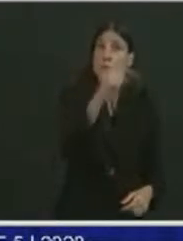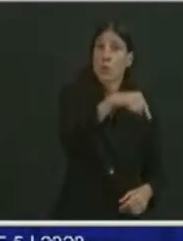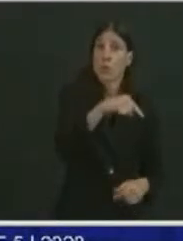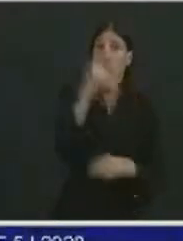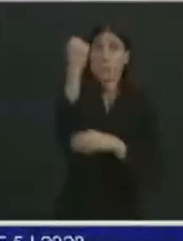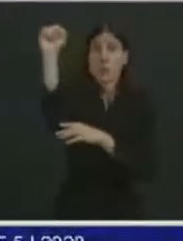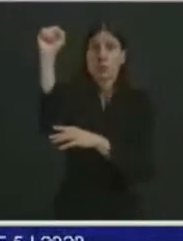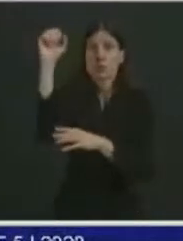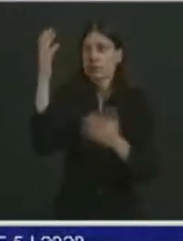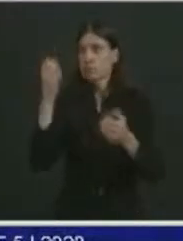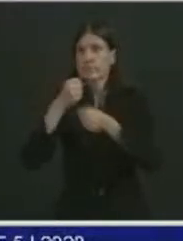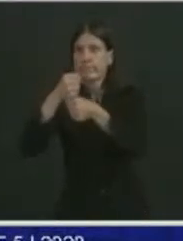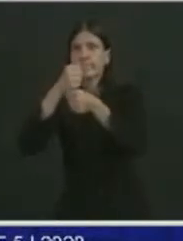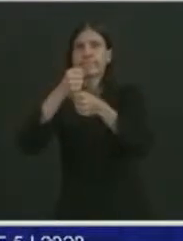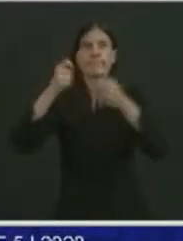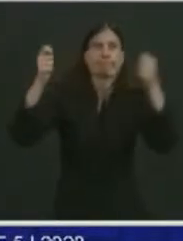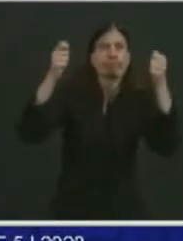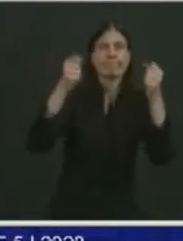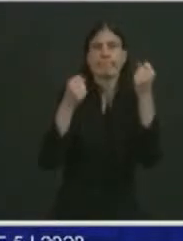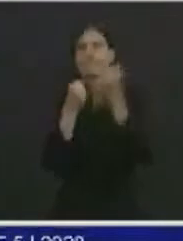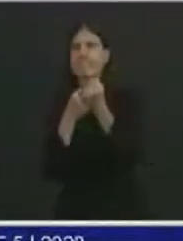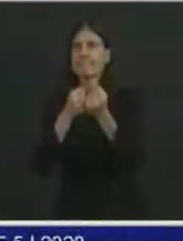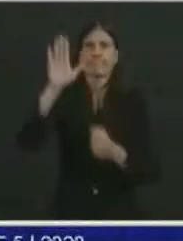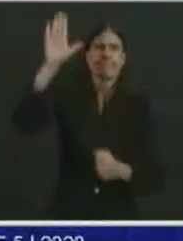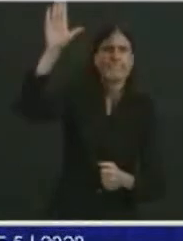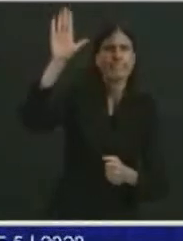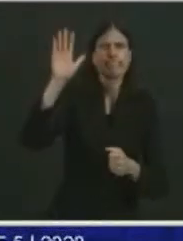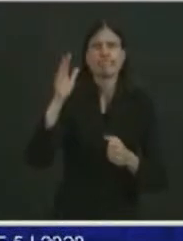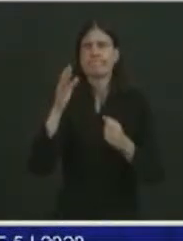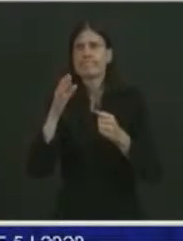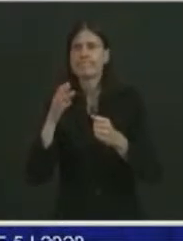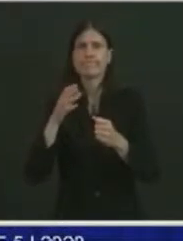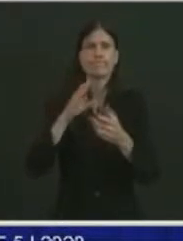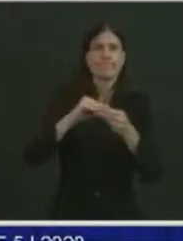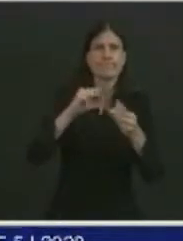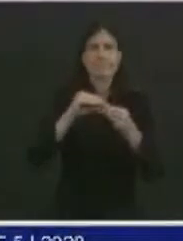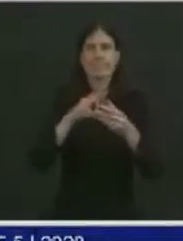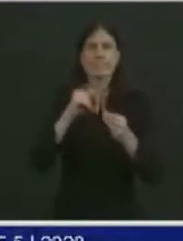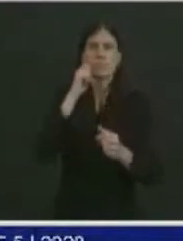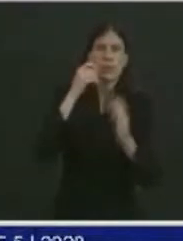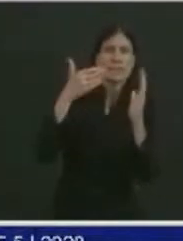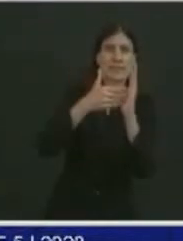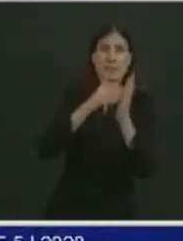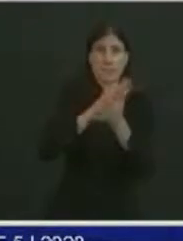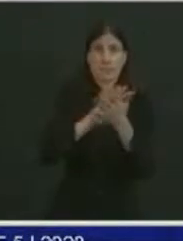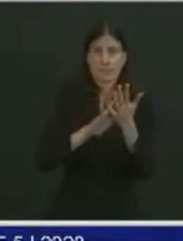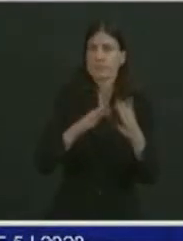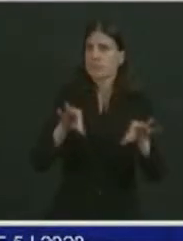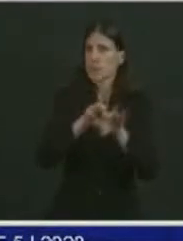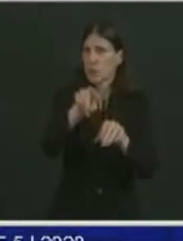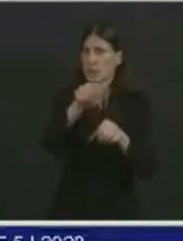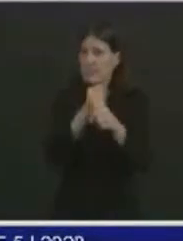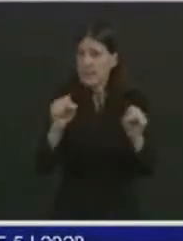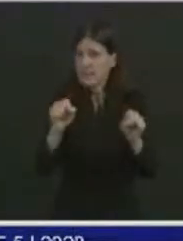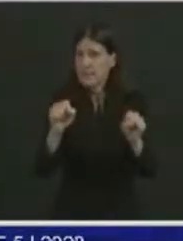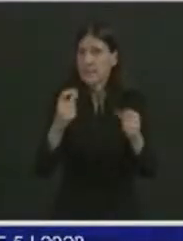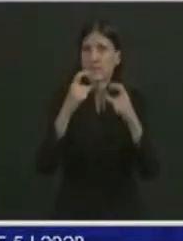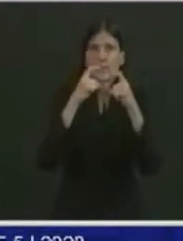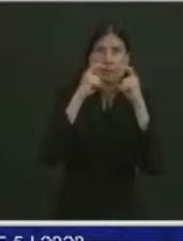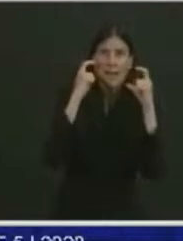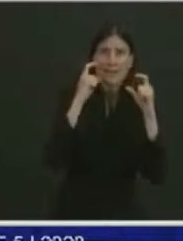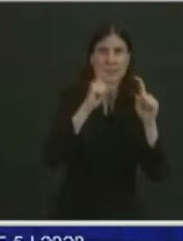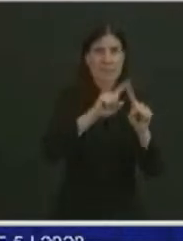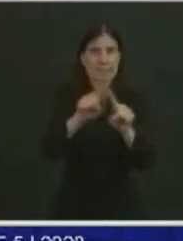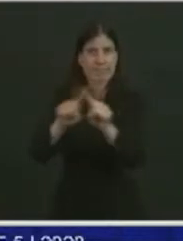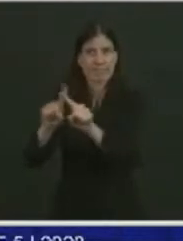available. This is an example of the Rhode Island Department of Health acting on its mission, along